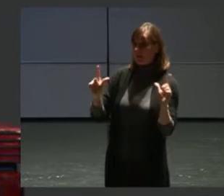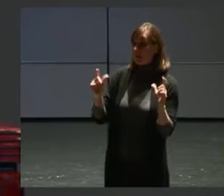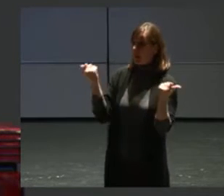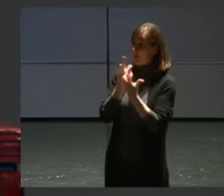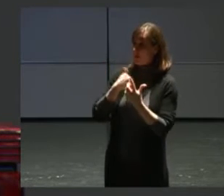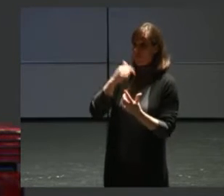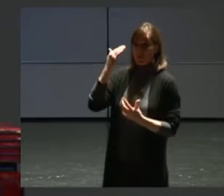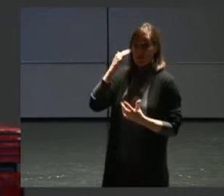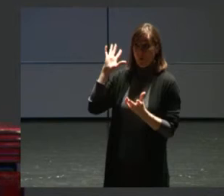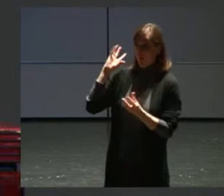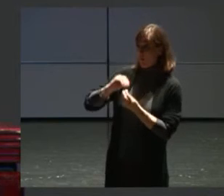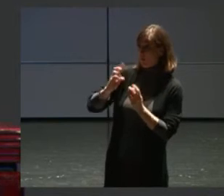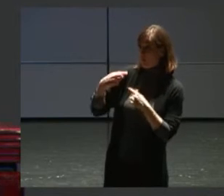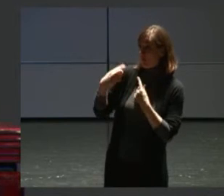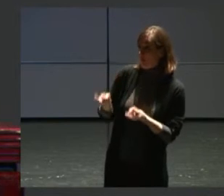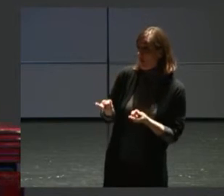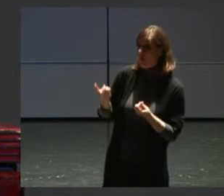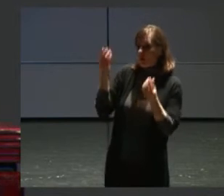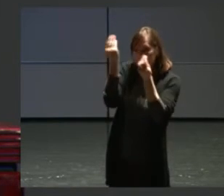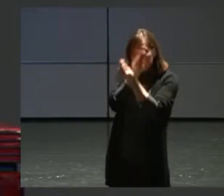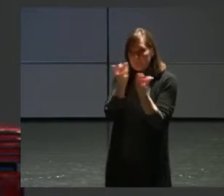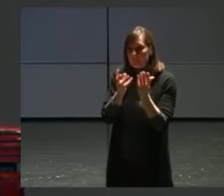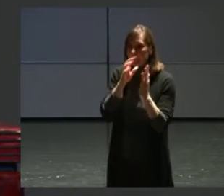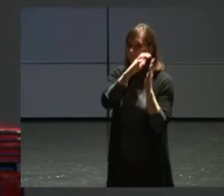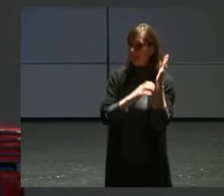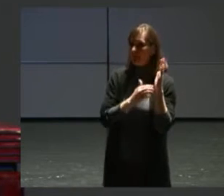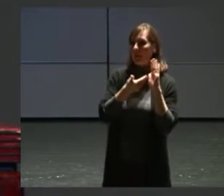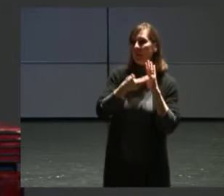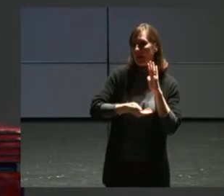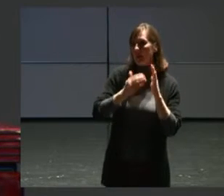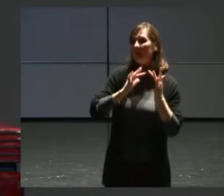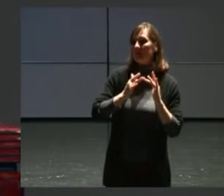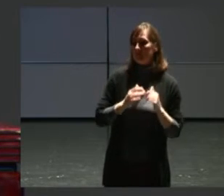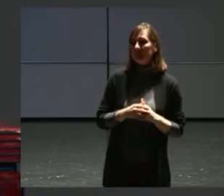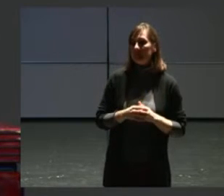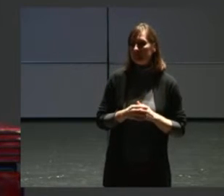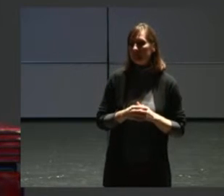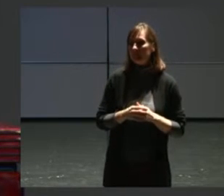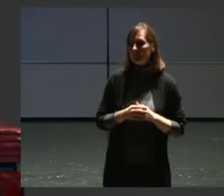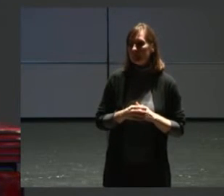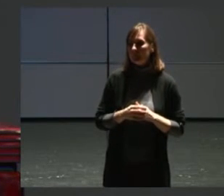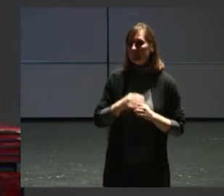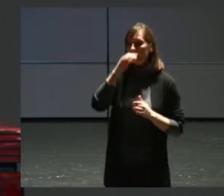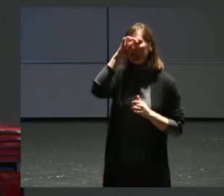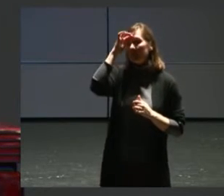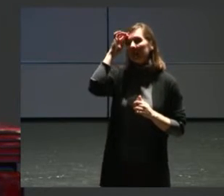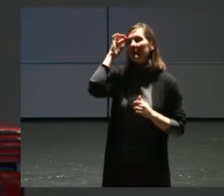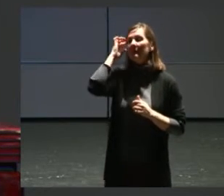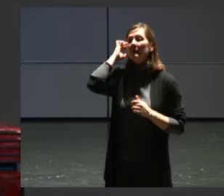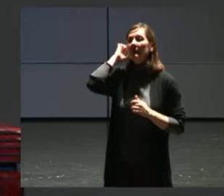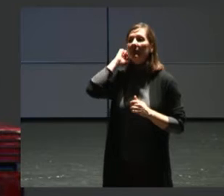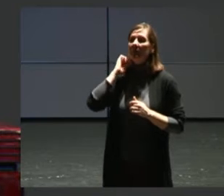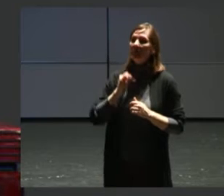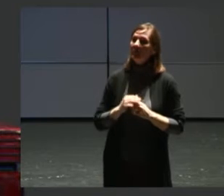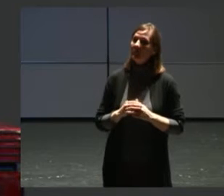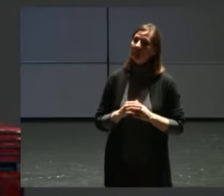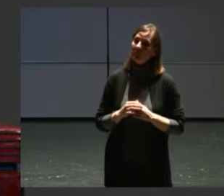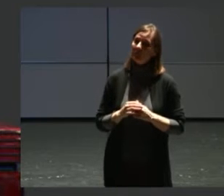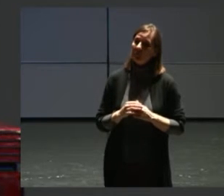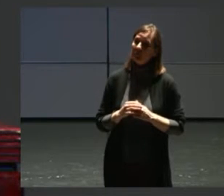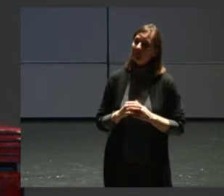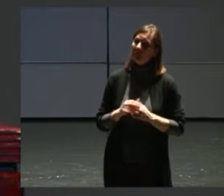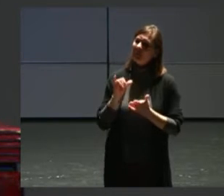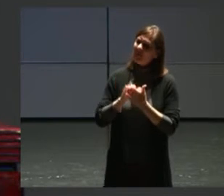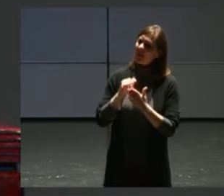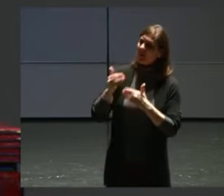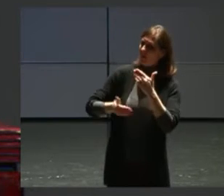and we've been as transparent and as open as possible as we've been making the decisions. That's some of the things in terms of some of the